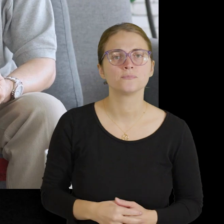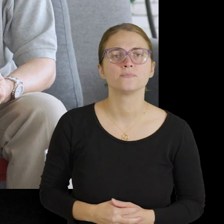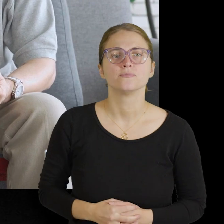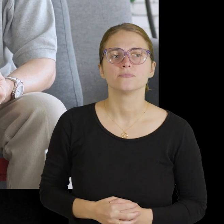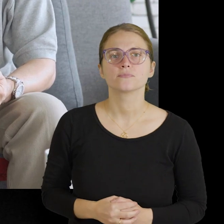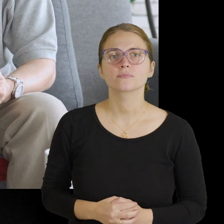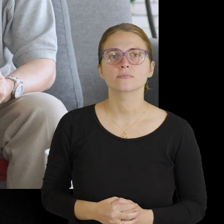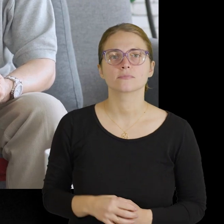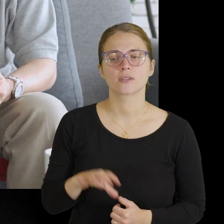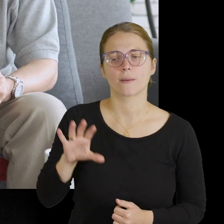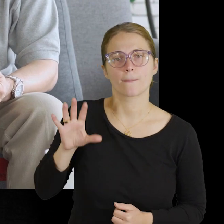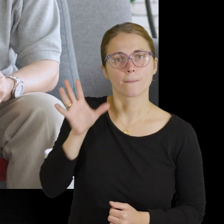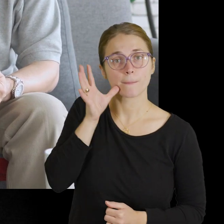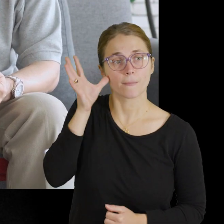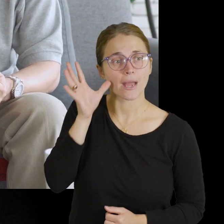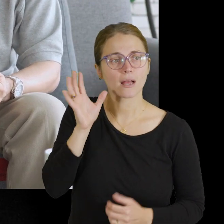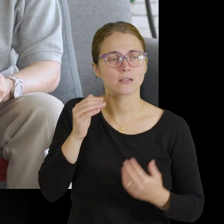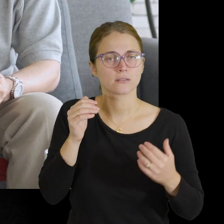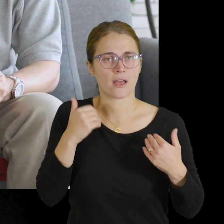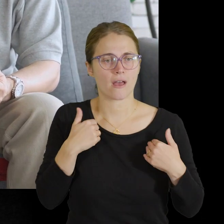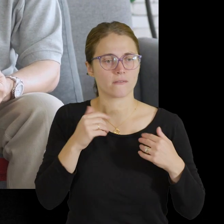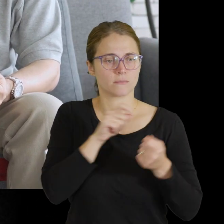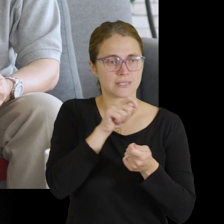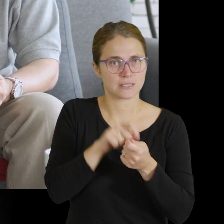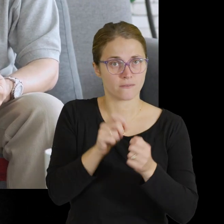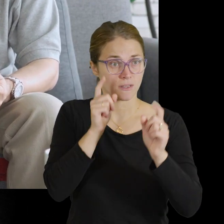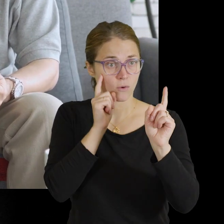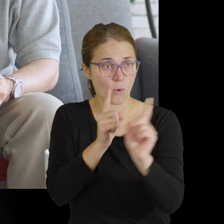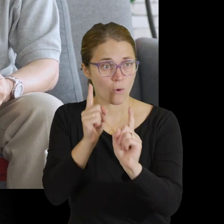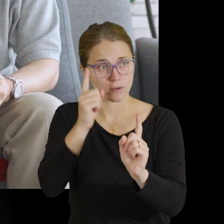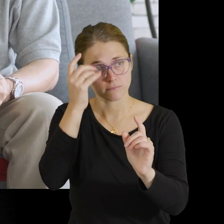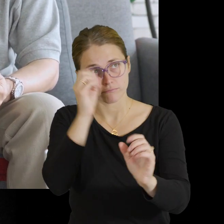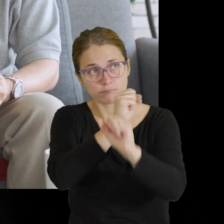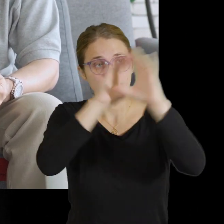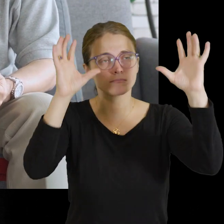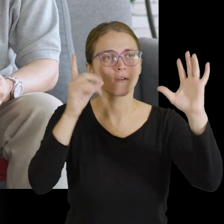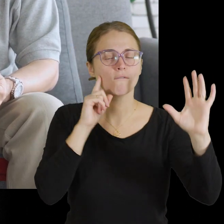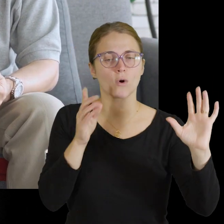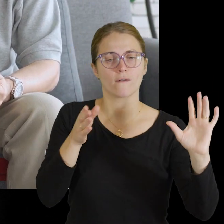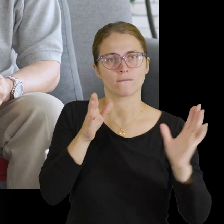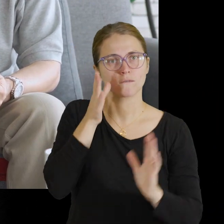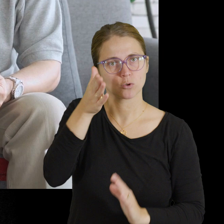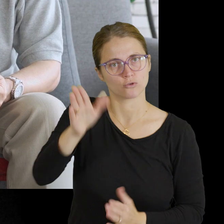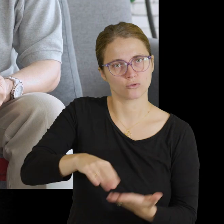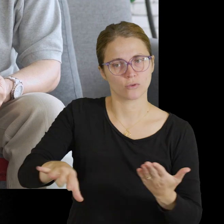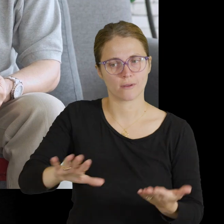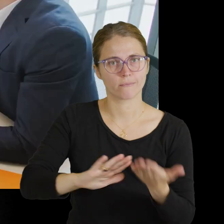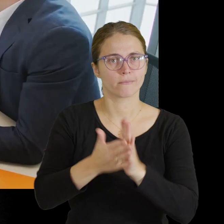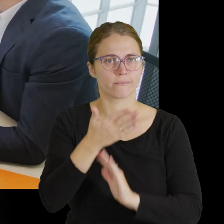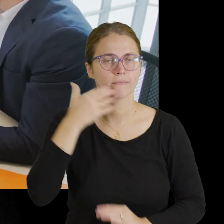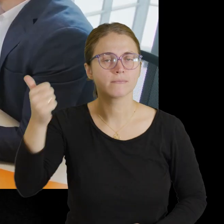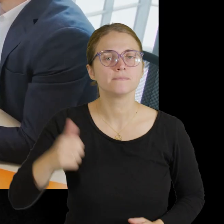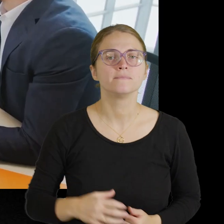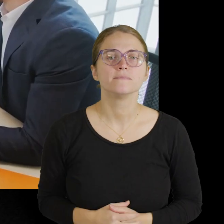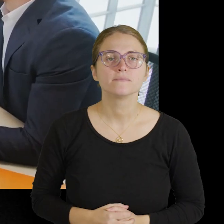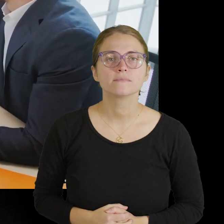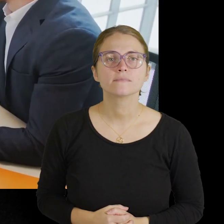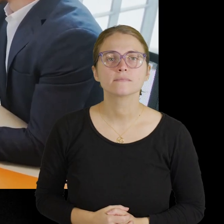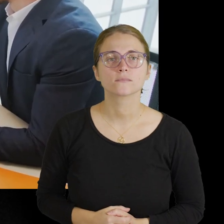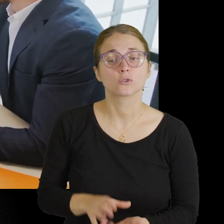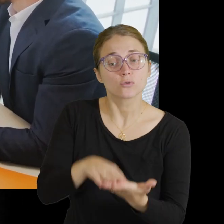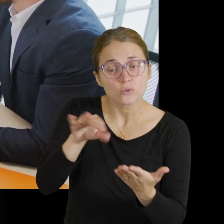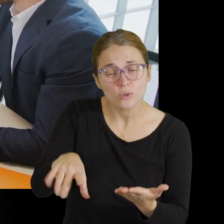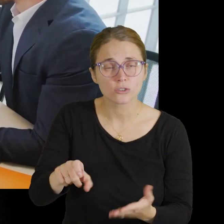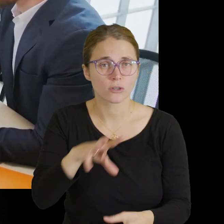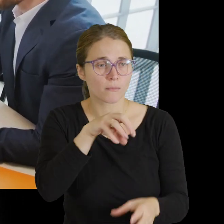transition goals, and transition goals help shape the student's skills for the future. It is especially important that the student participates in their transition